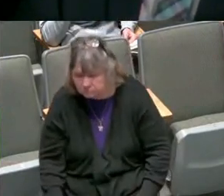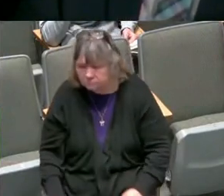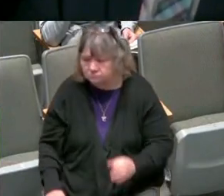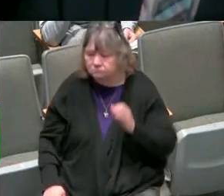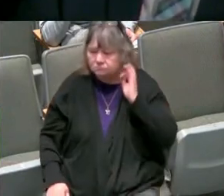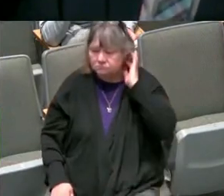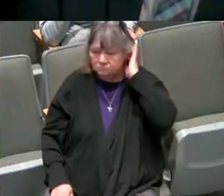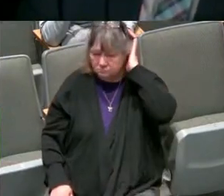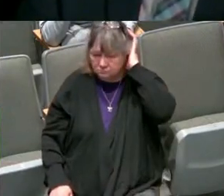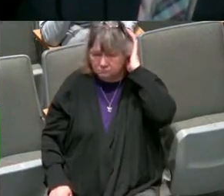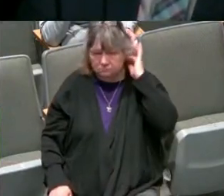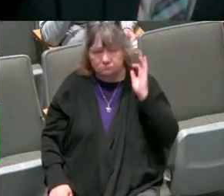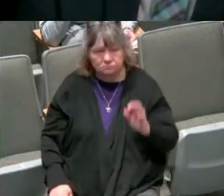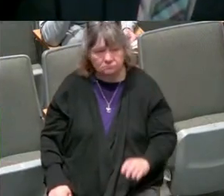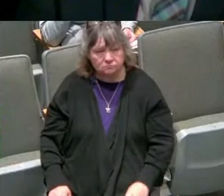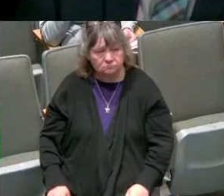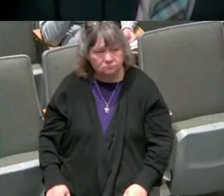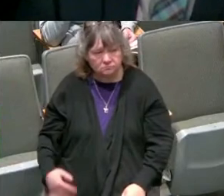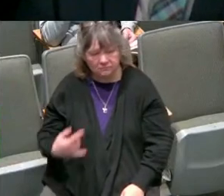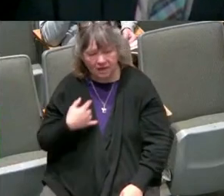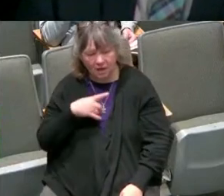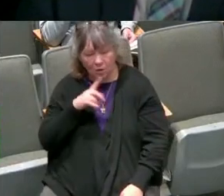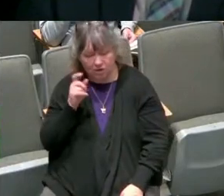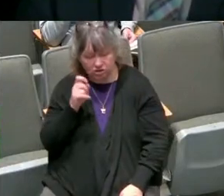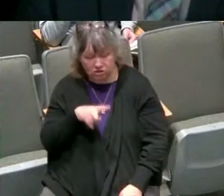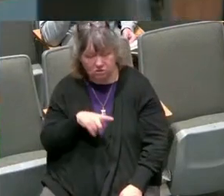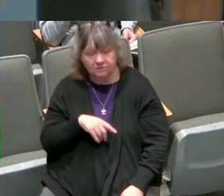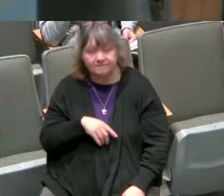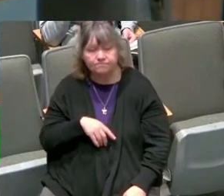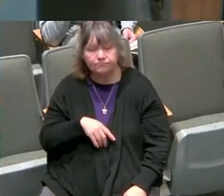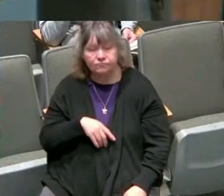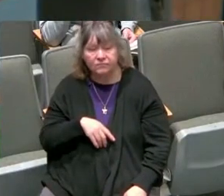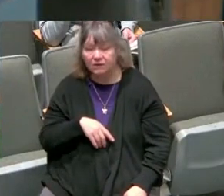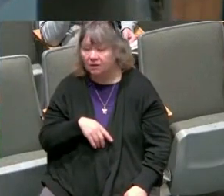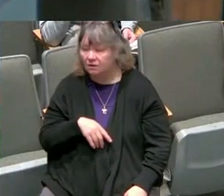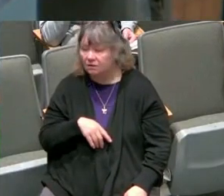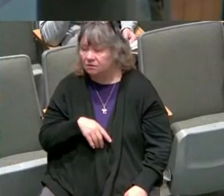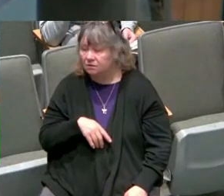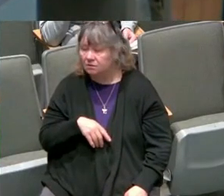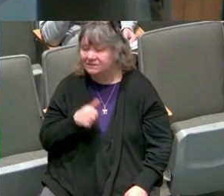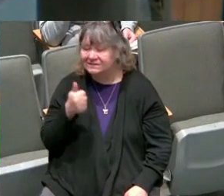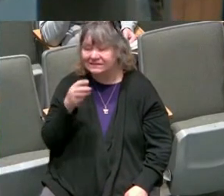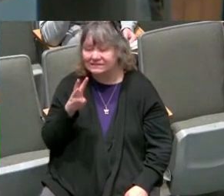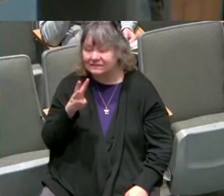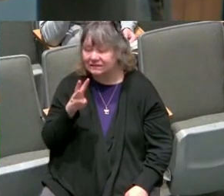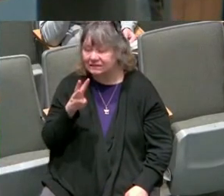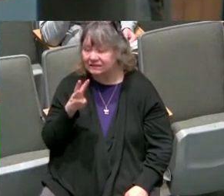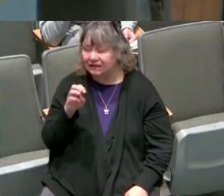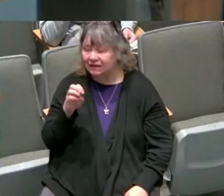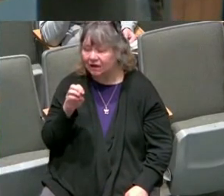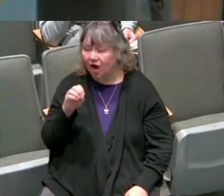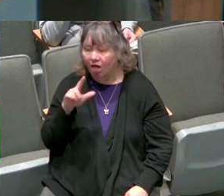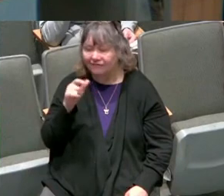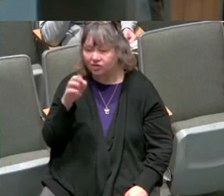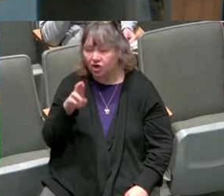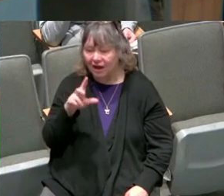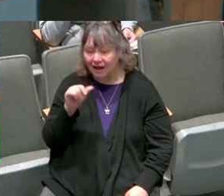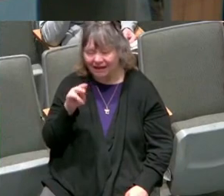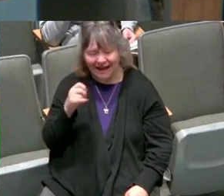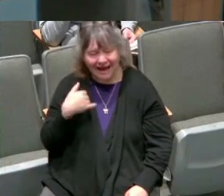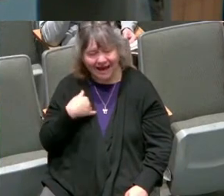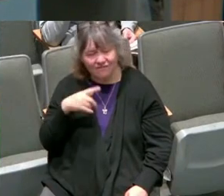um let's let this gentleman ask his question only 16 Oliver Lane through the moderator I just have a question